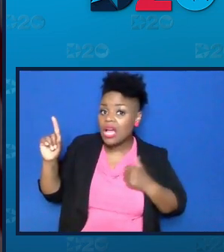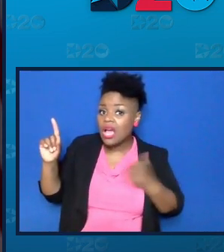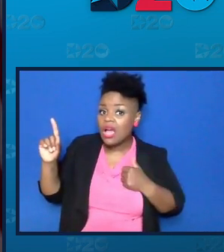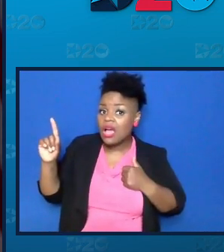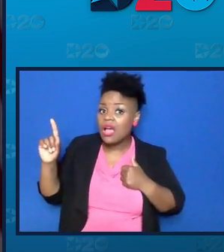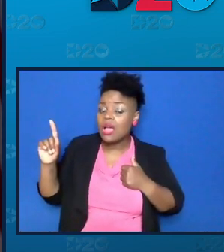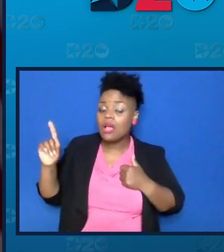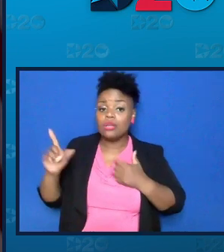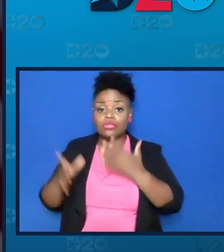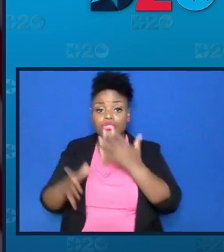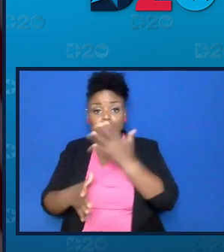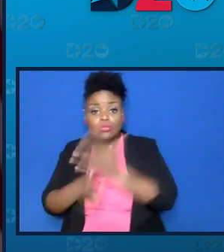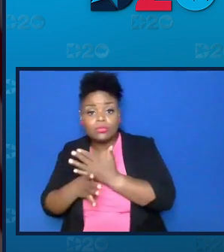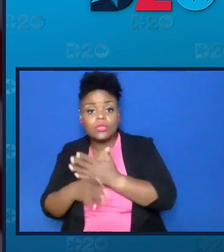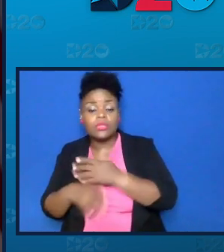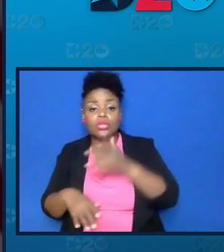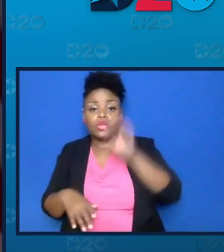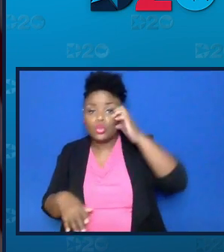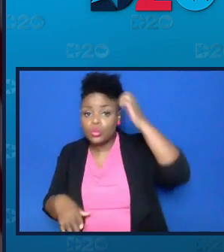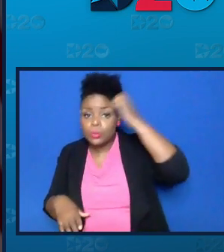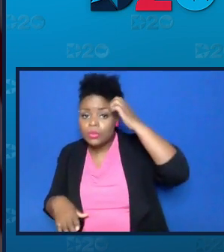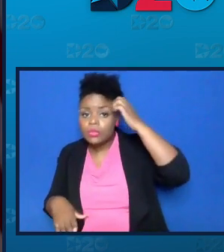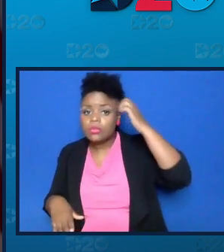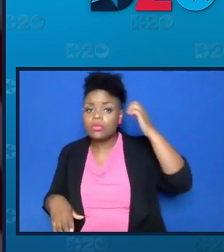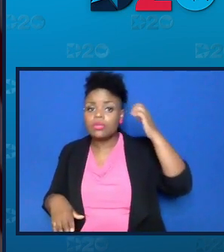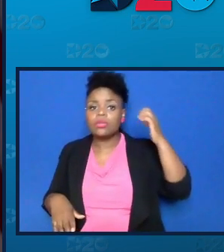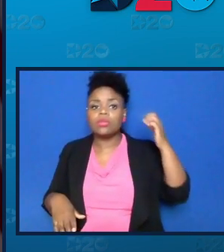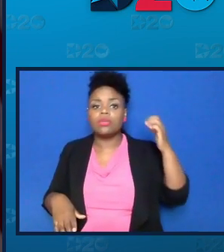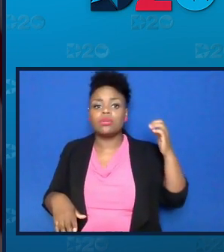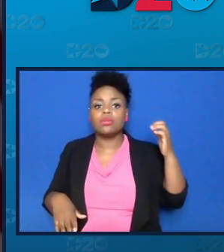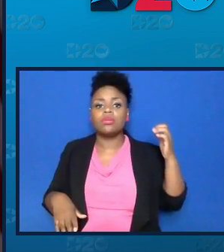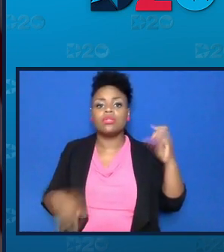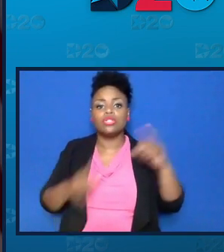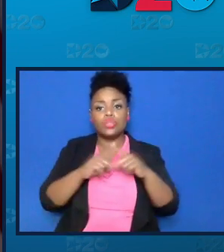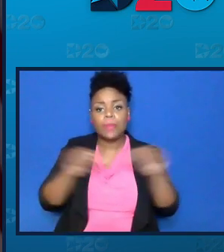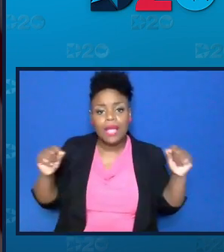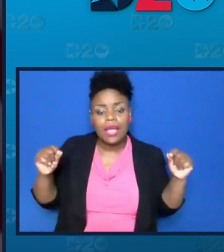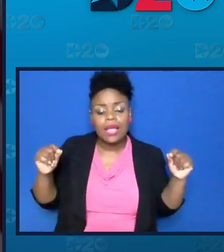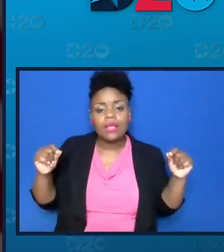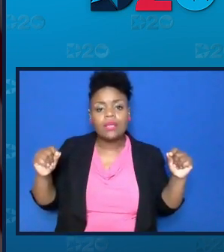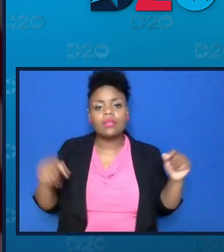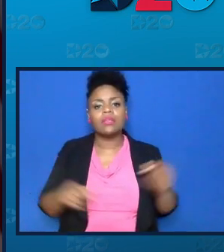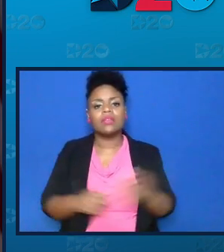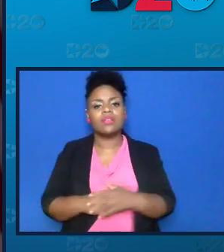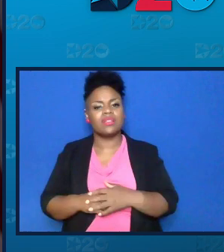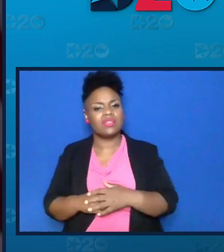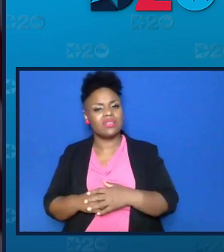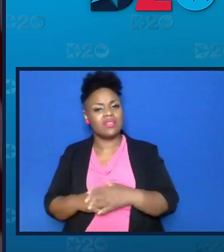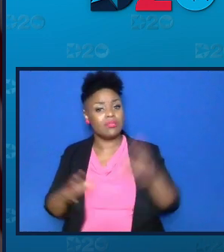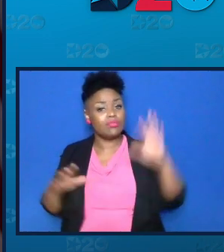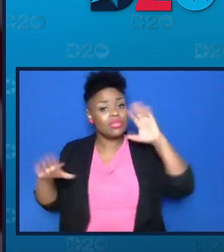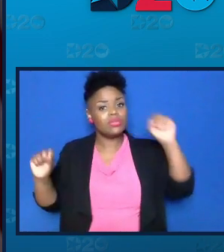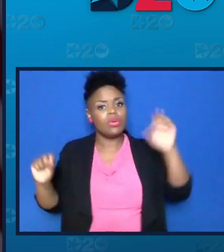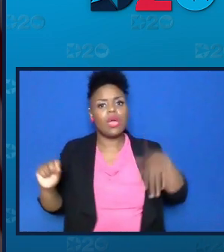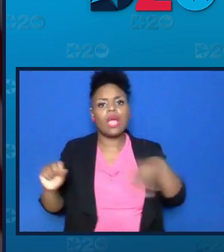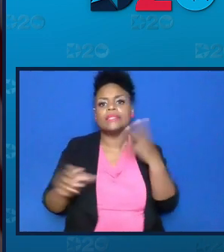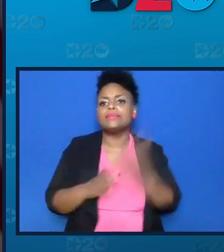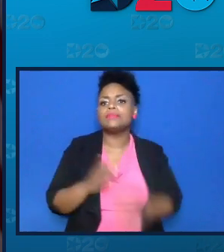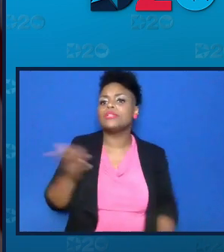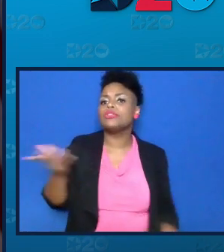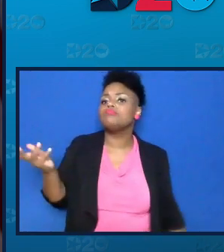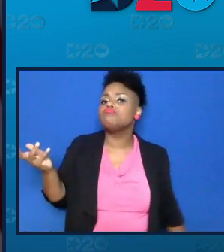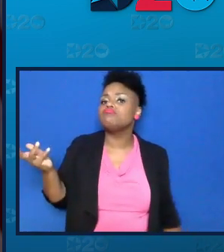else in the world. And the president keeps telling us the virus is going to disappear. He keeps waiting for a